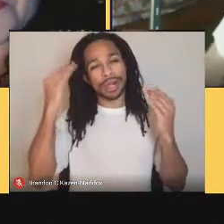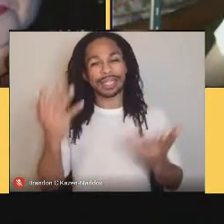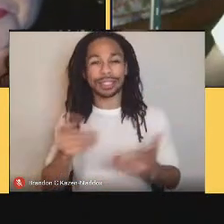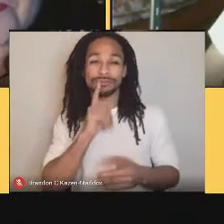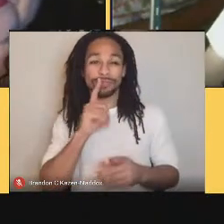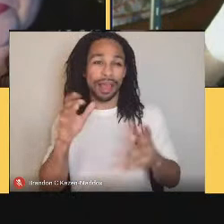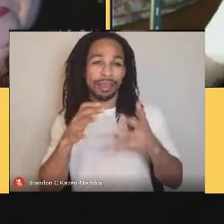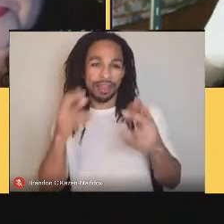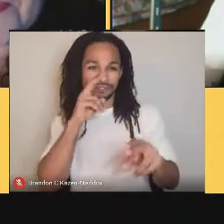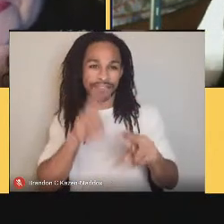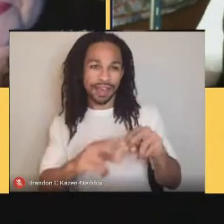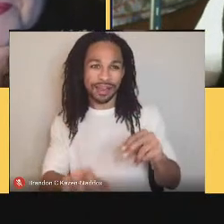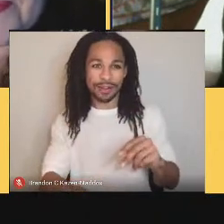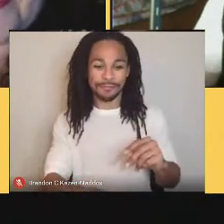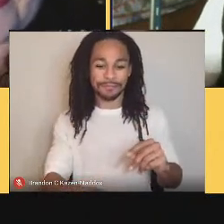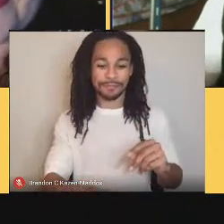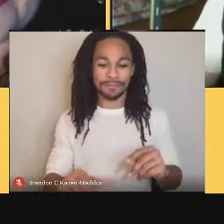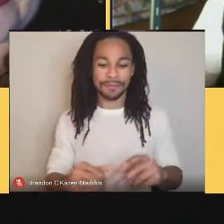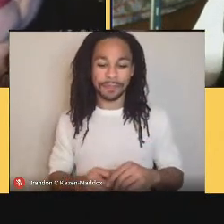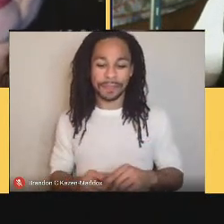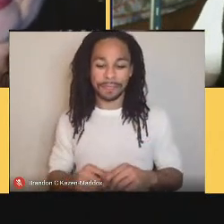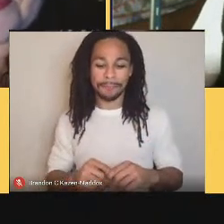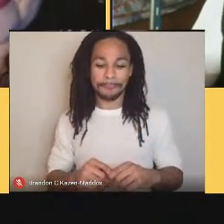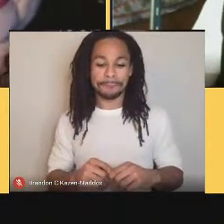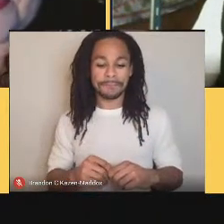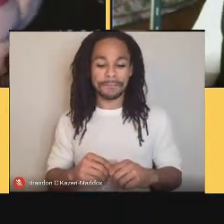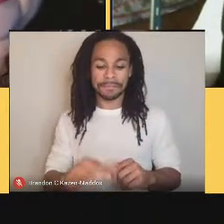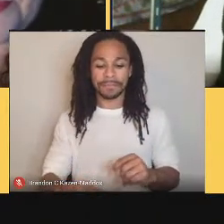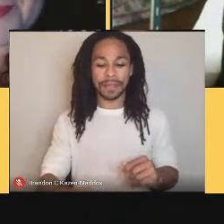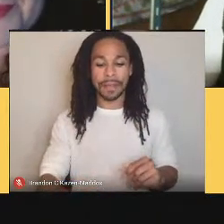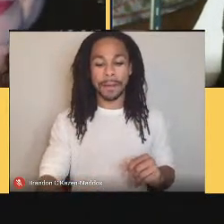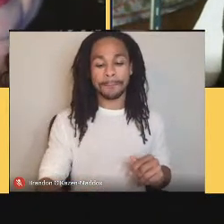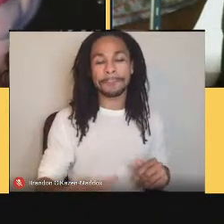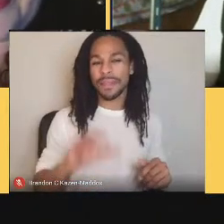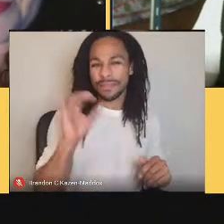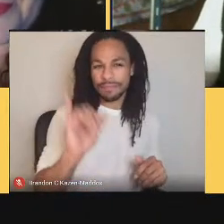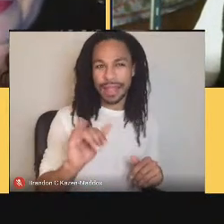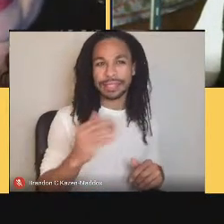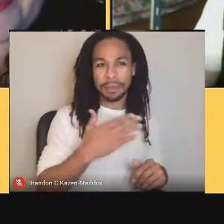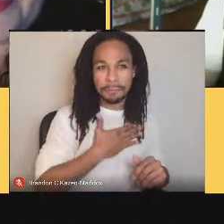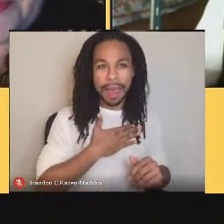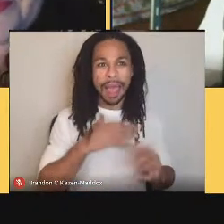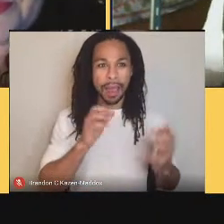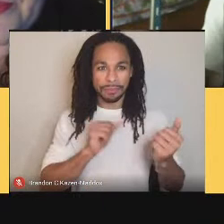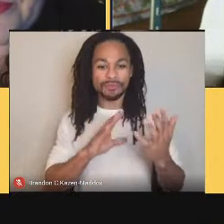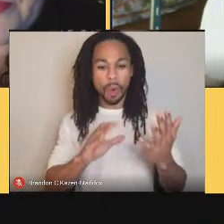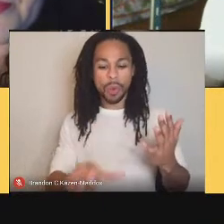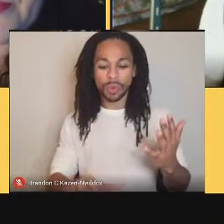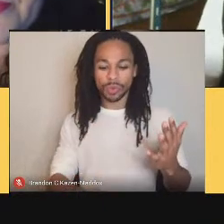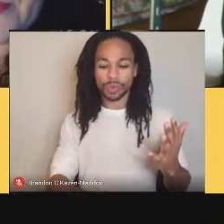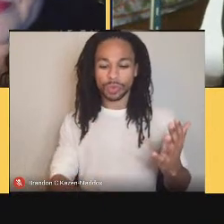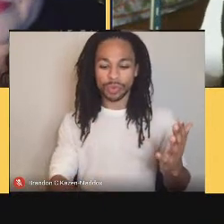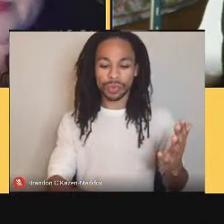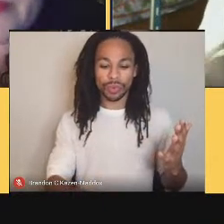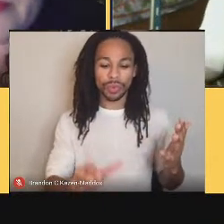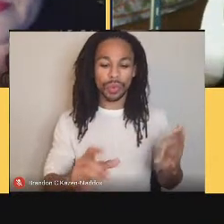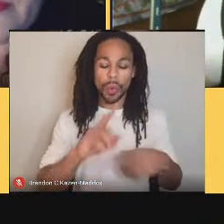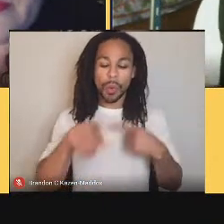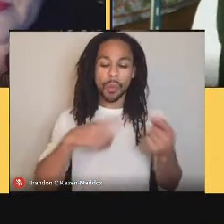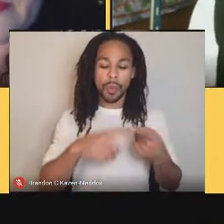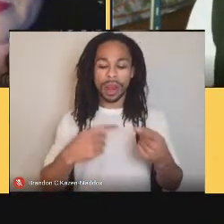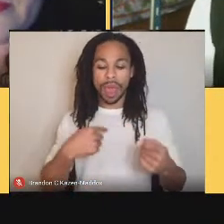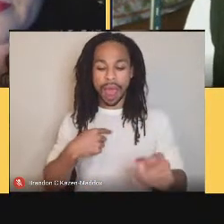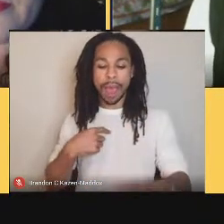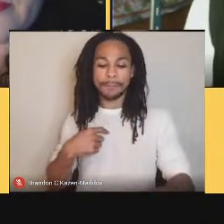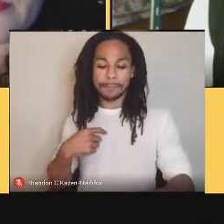fun. But yeah, that's kind of my approach into it is whenever I'm putting music in a scene, the first